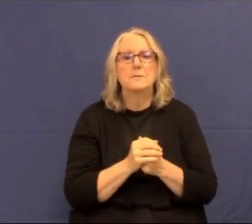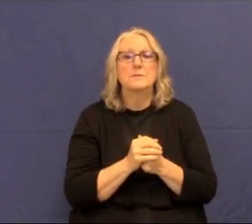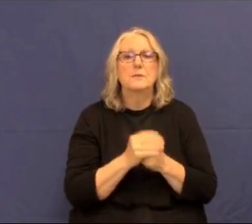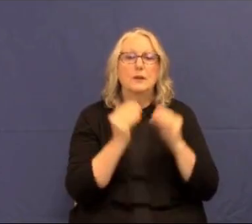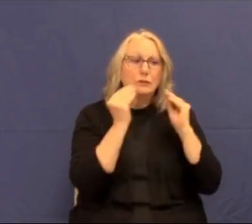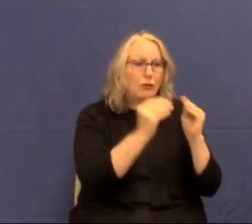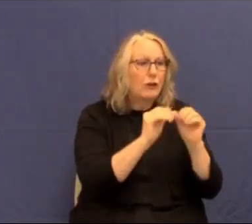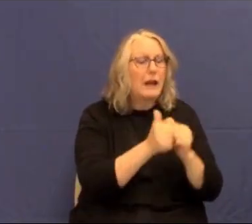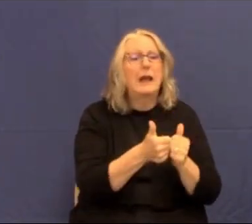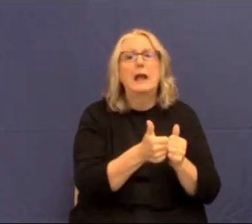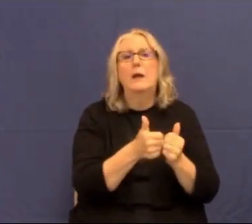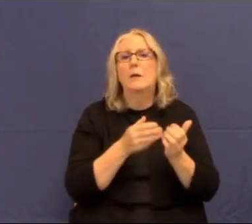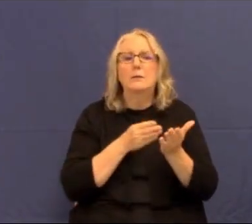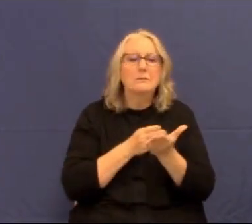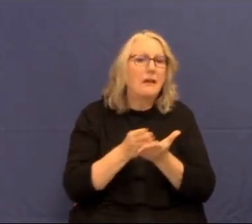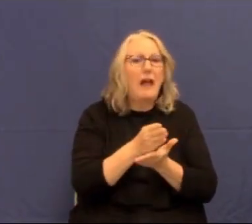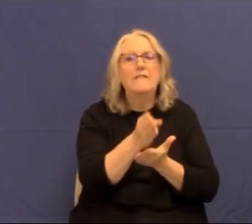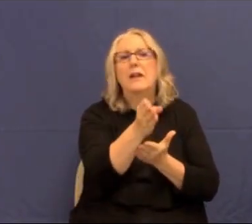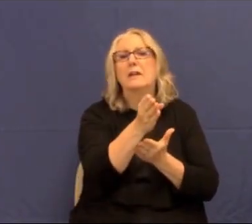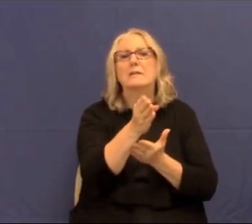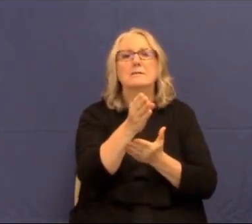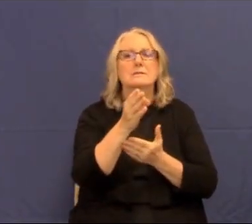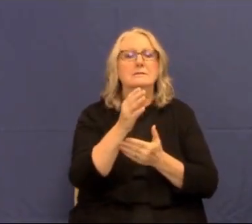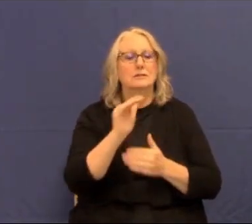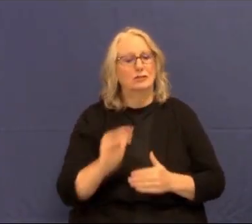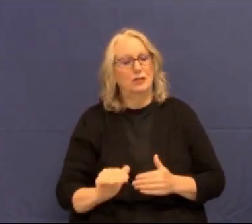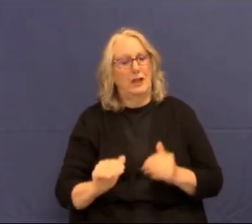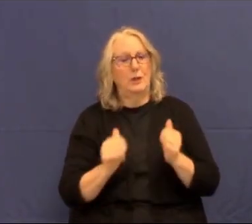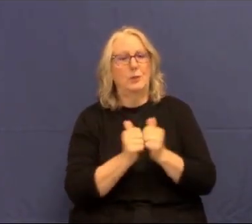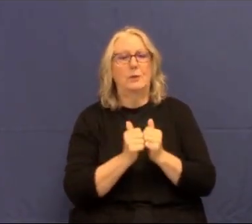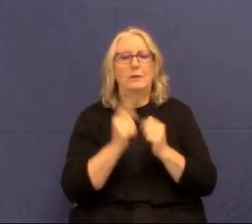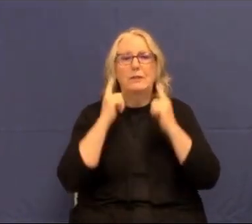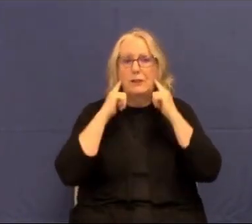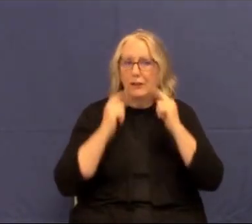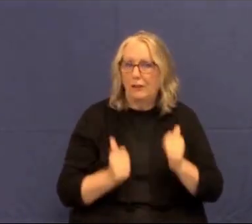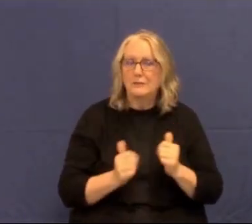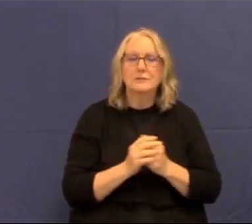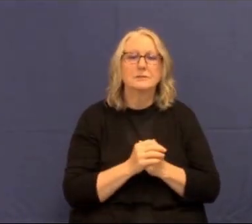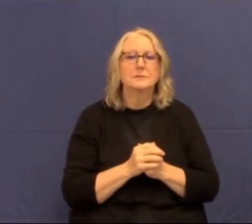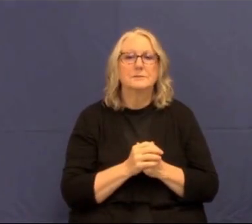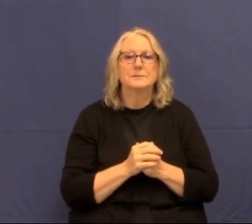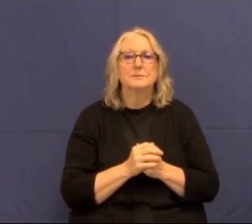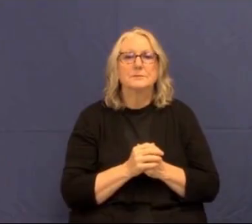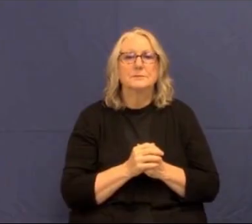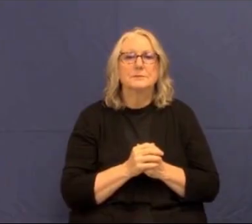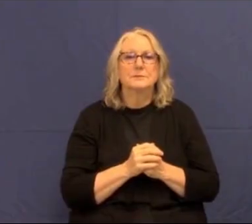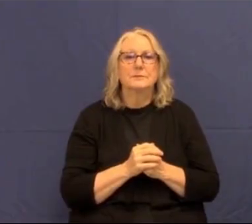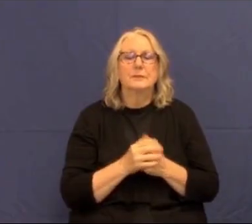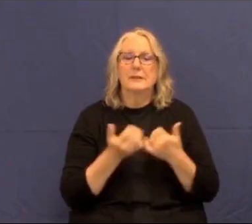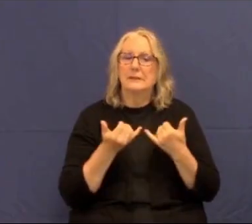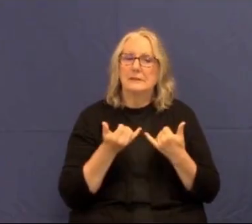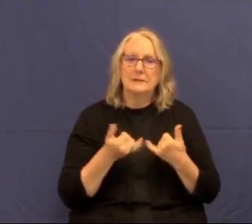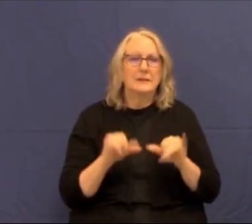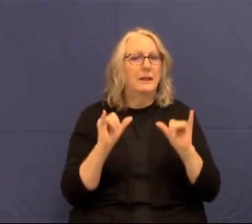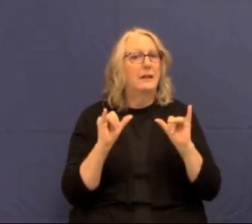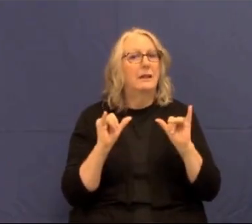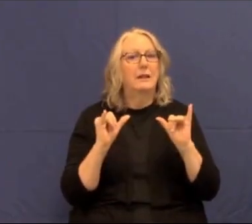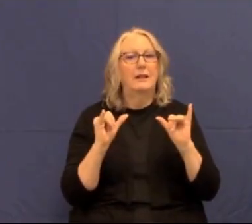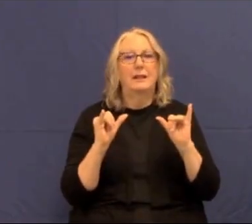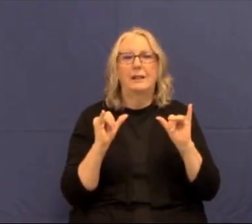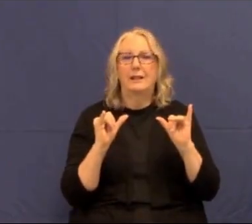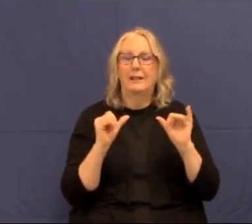kind of taught them like how to navigate, go about having a child that has hearing loss. And